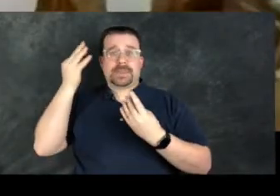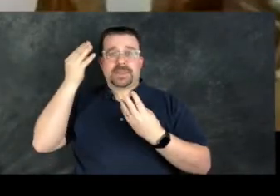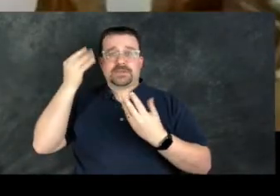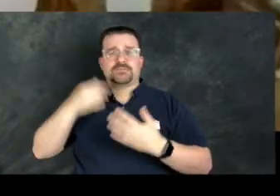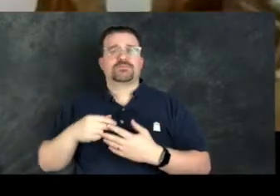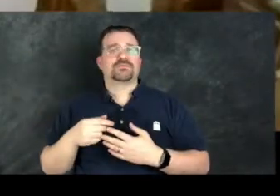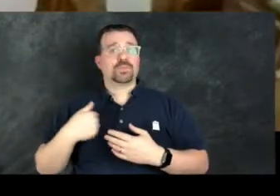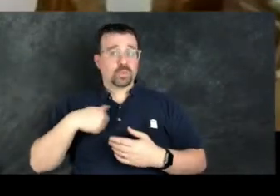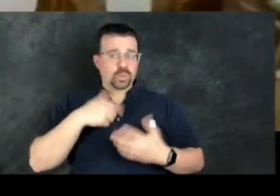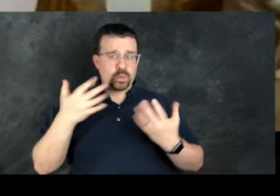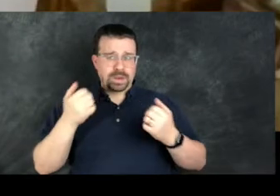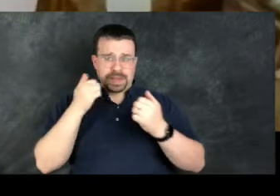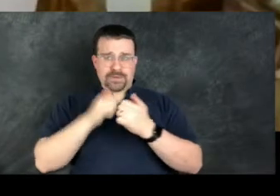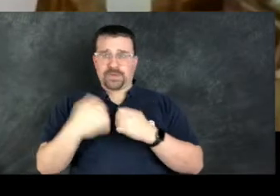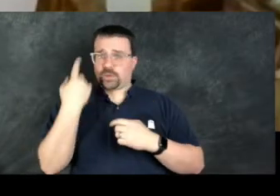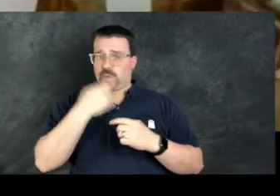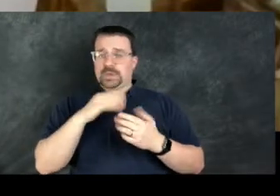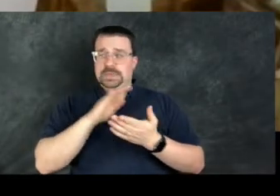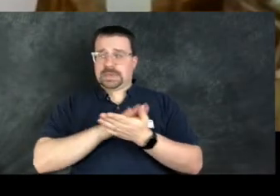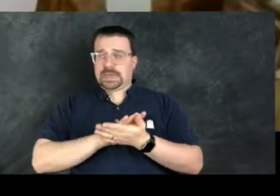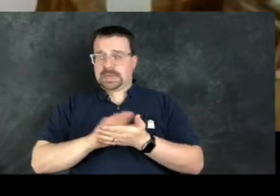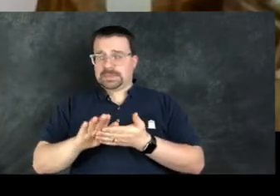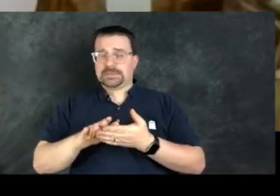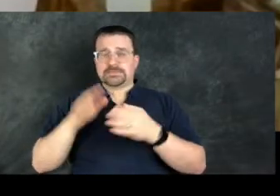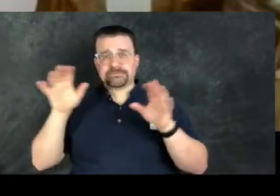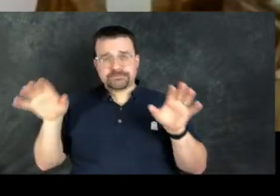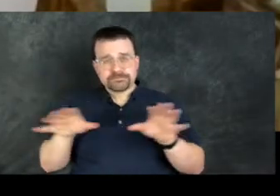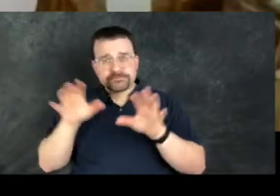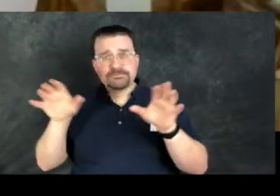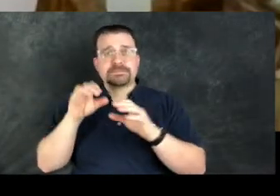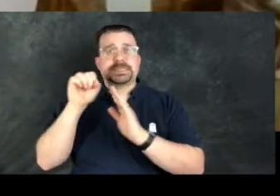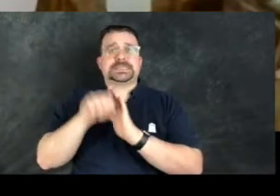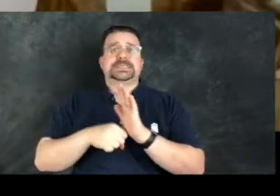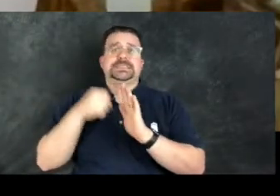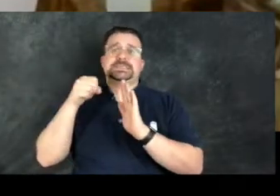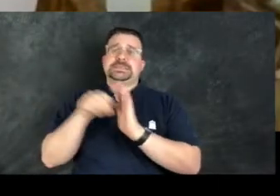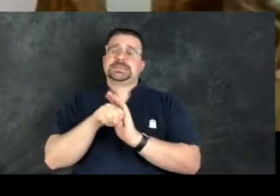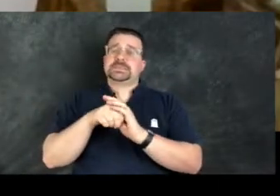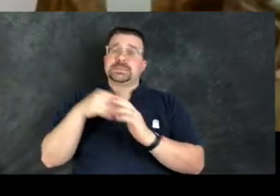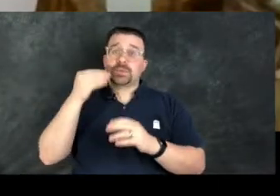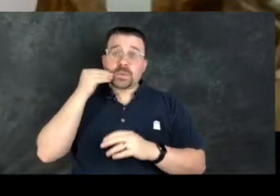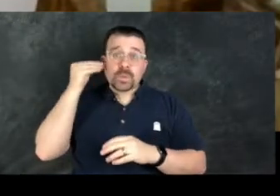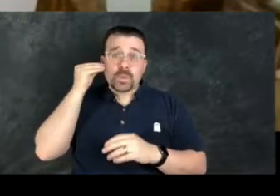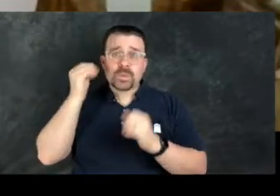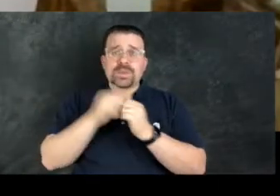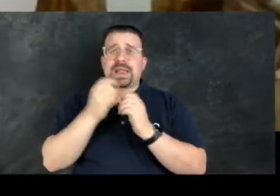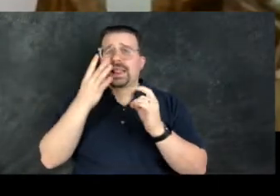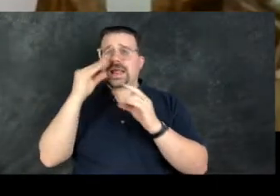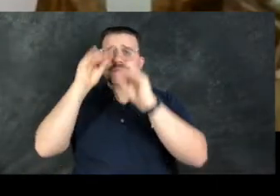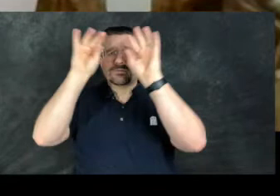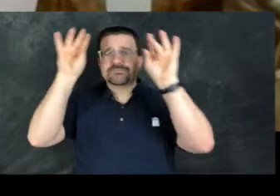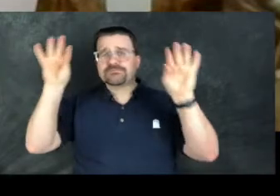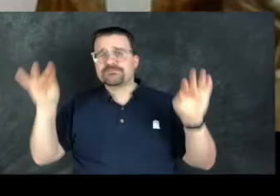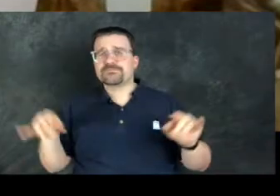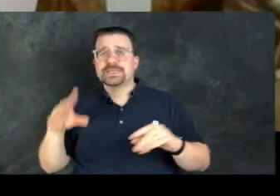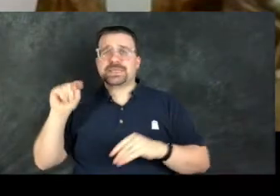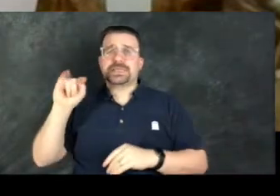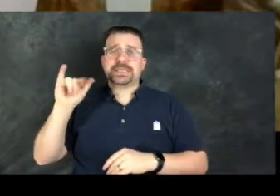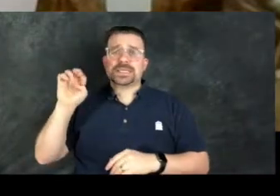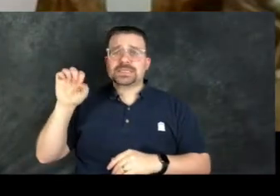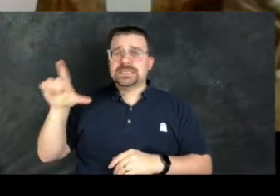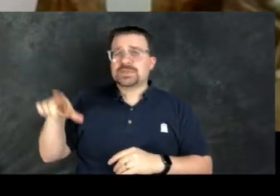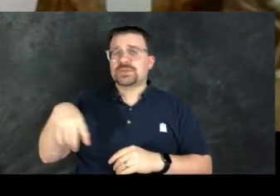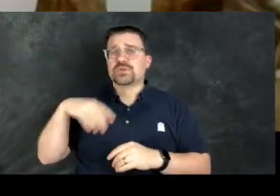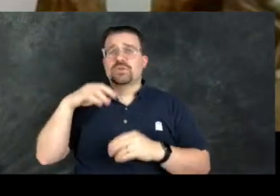We want everything to look nice. The decorations of the season, our homes with their lights and tinsel, wreaths